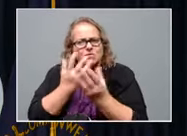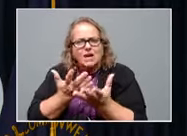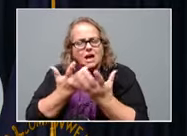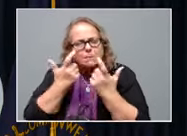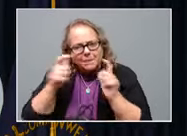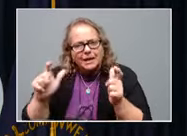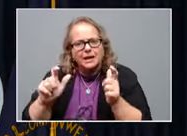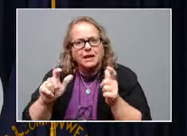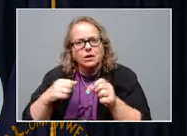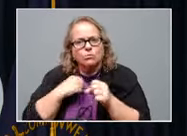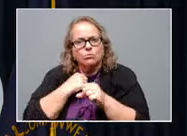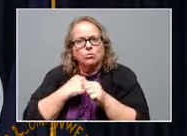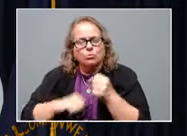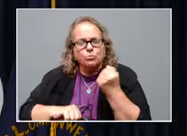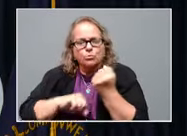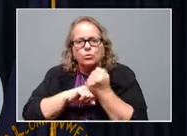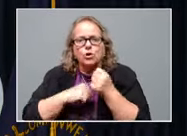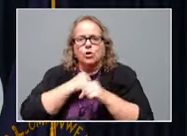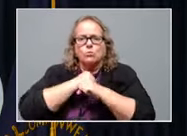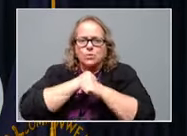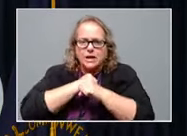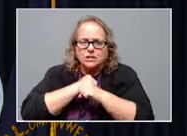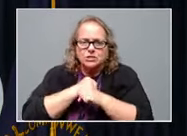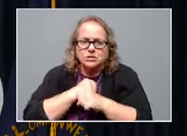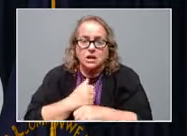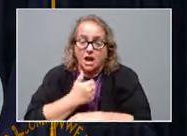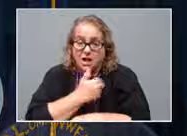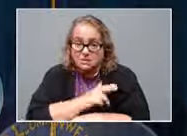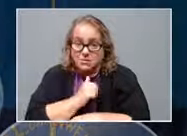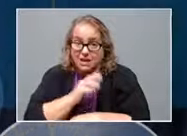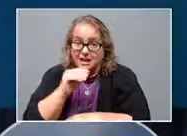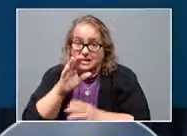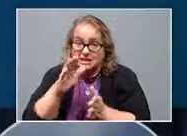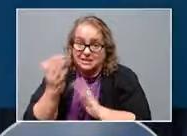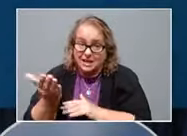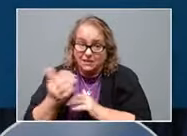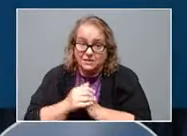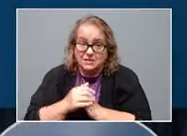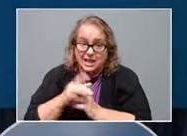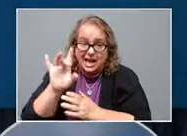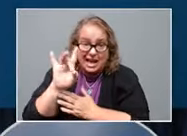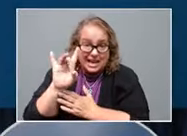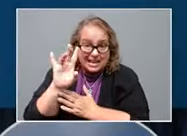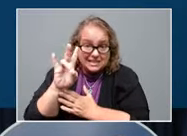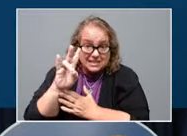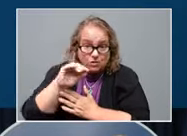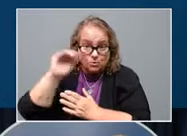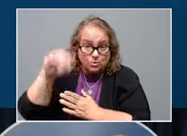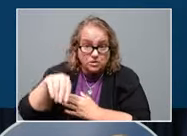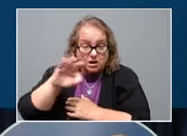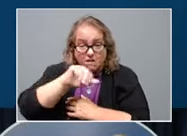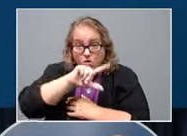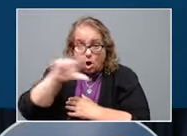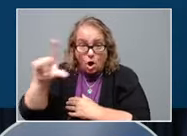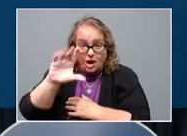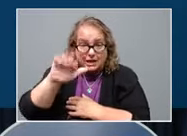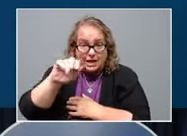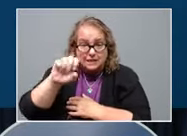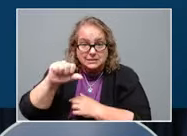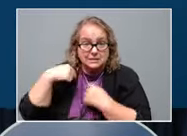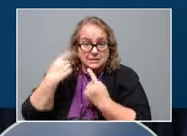status of cases, hospitalizations, and deaths, 87% of all cases since March